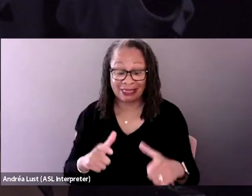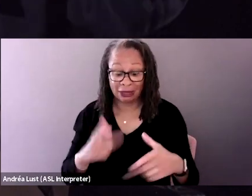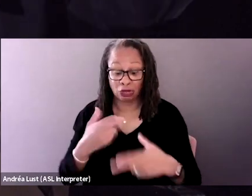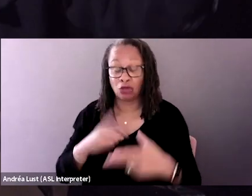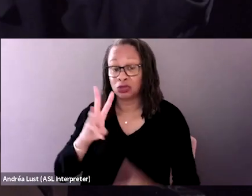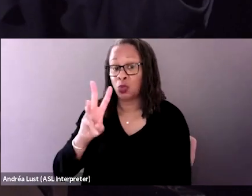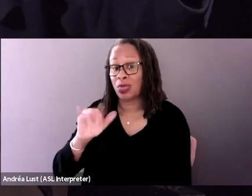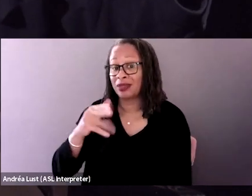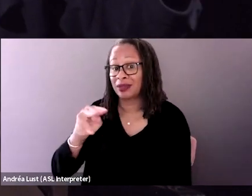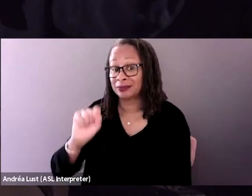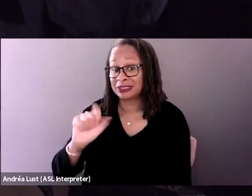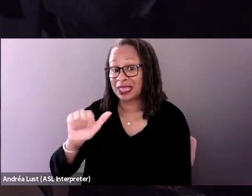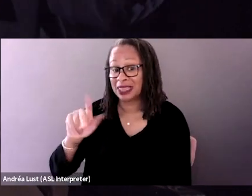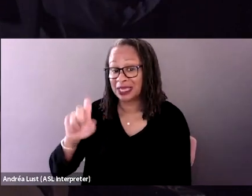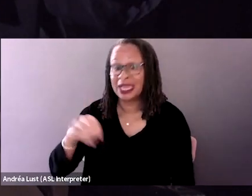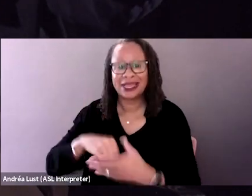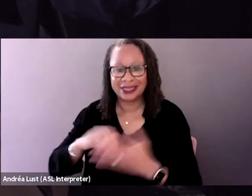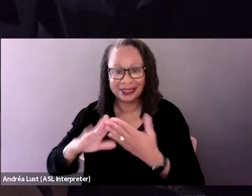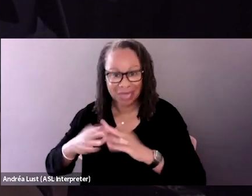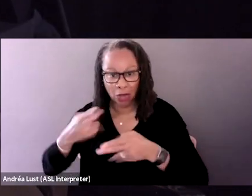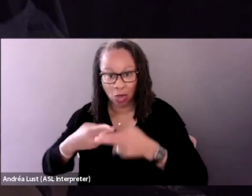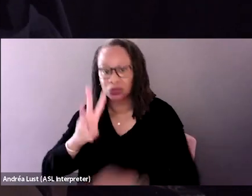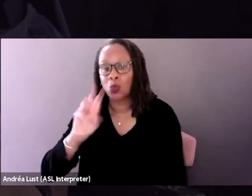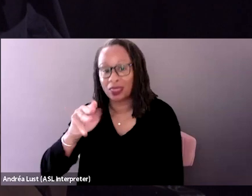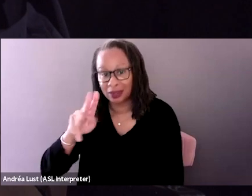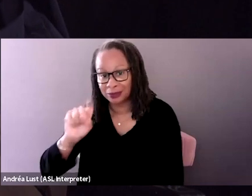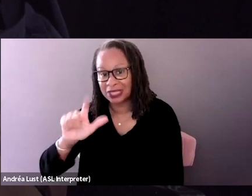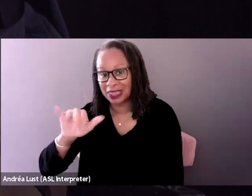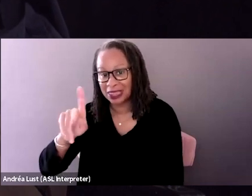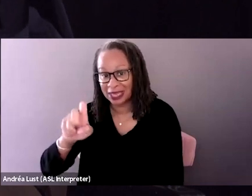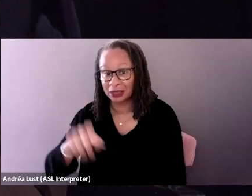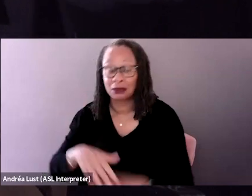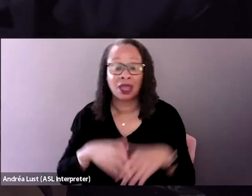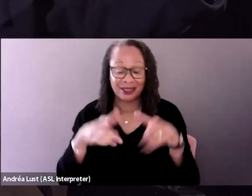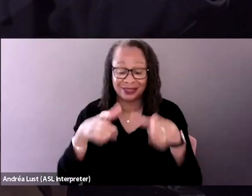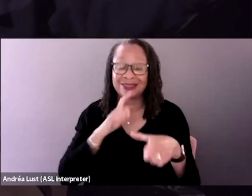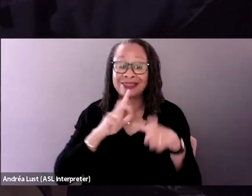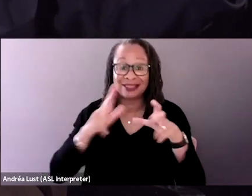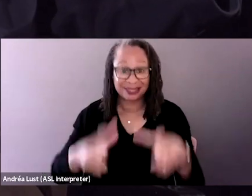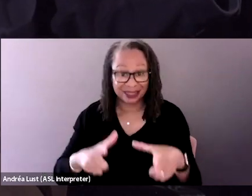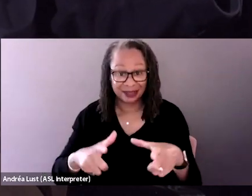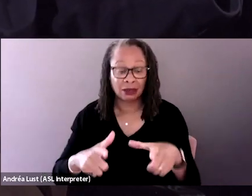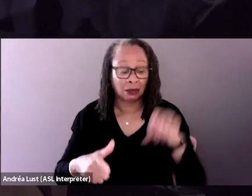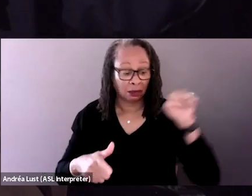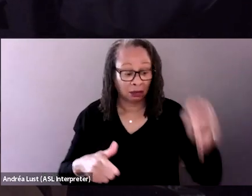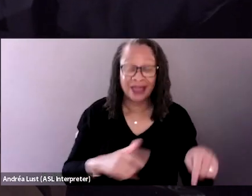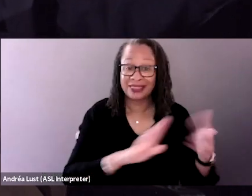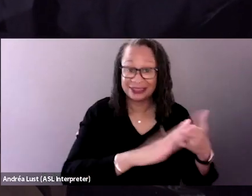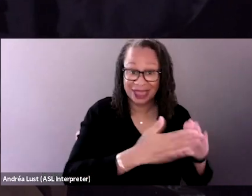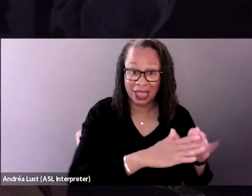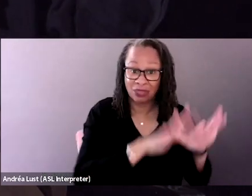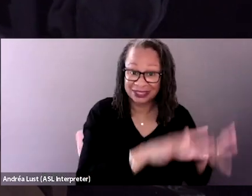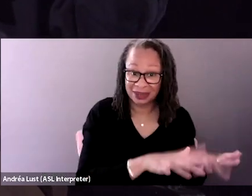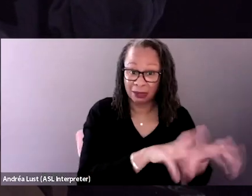Lake in the town called Williams Lake. And on one side of the lake is the town, the settlement. And on the other side is the reservation,